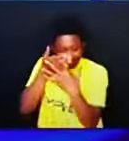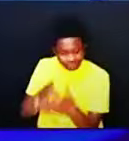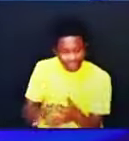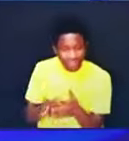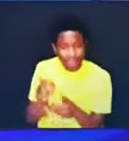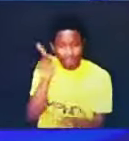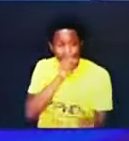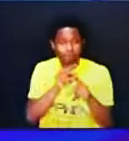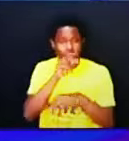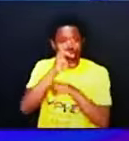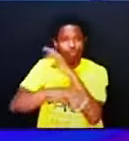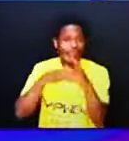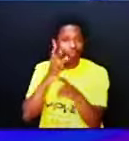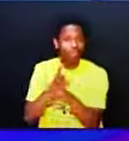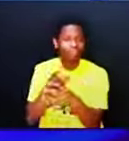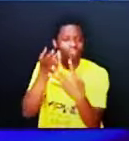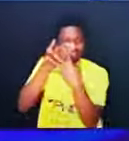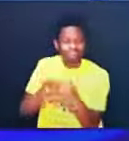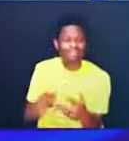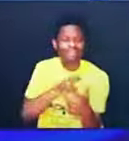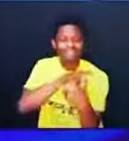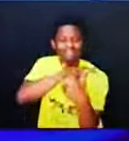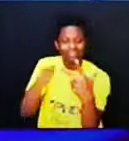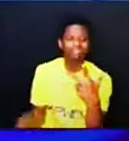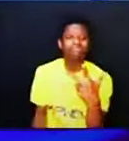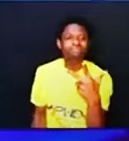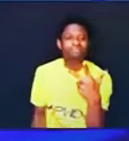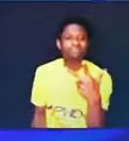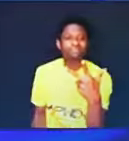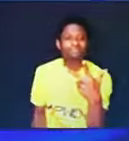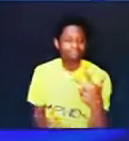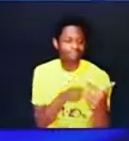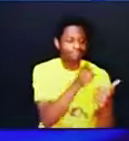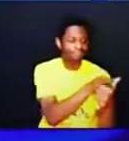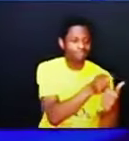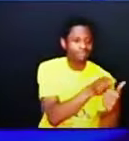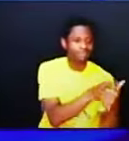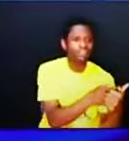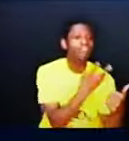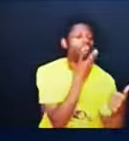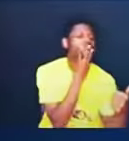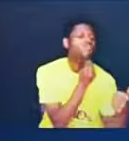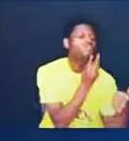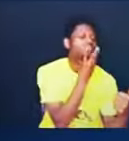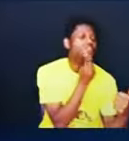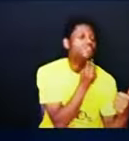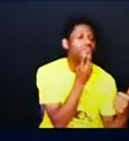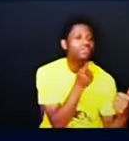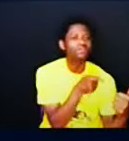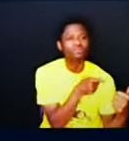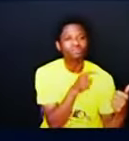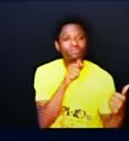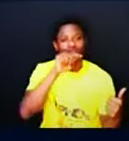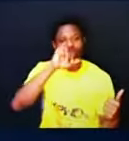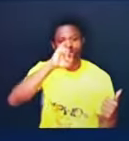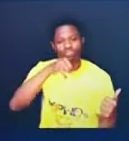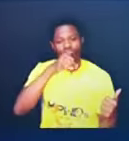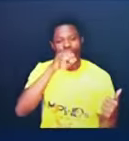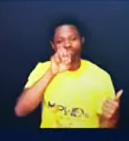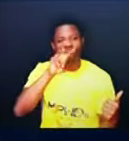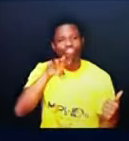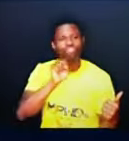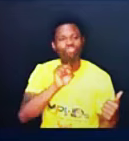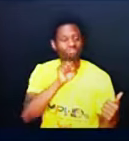you, Pecunina was as you soon mumiensan. The Jews, Judah 4, are people of the nation